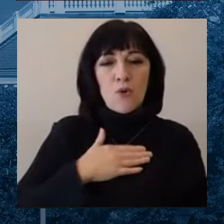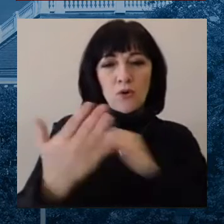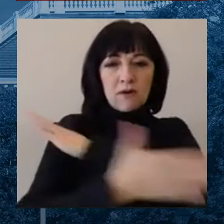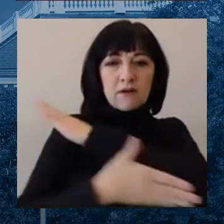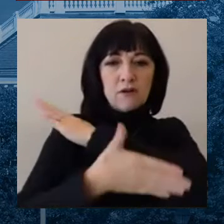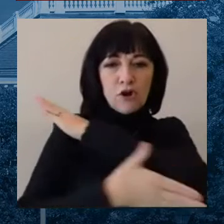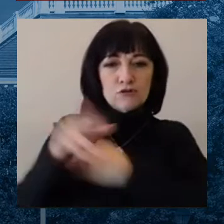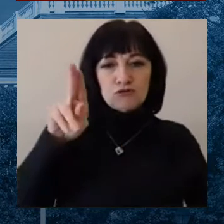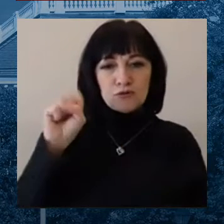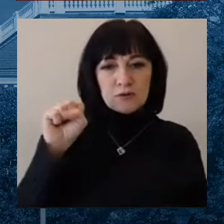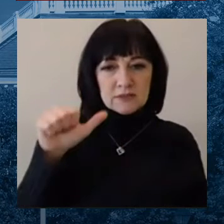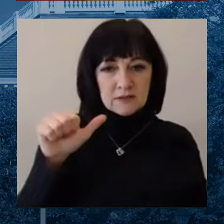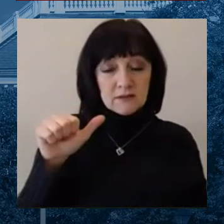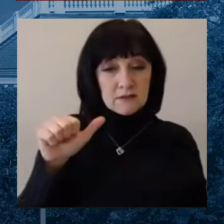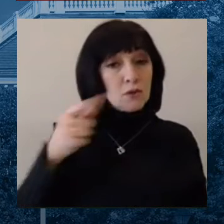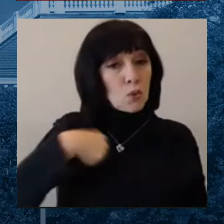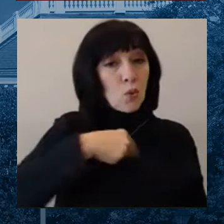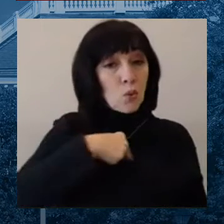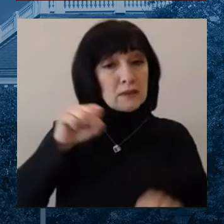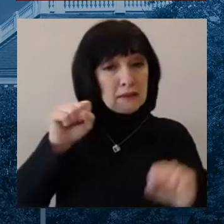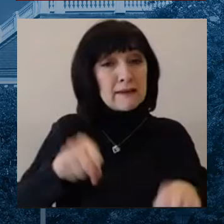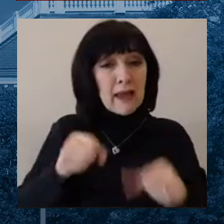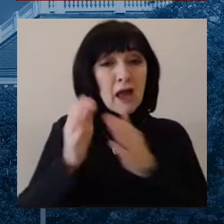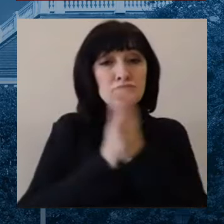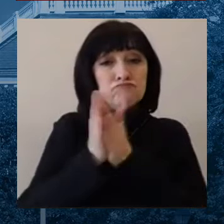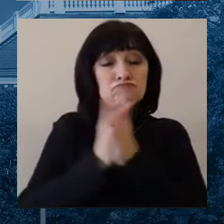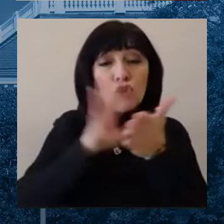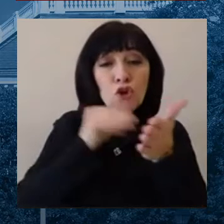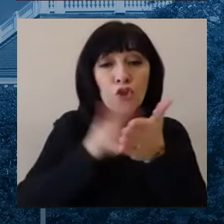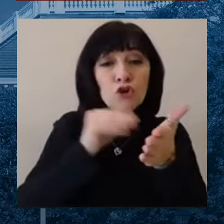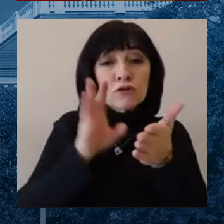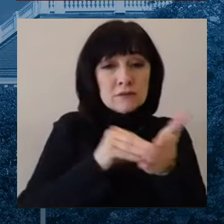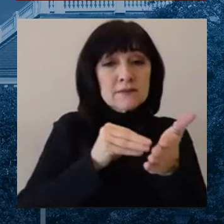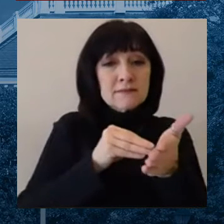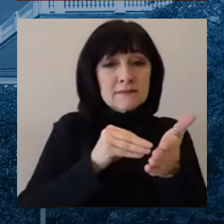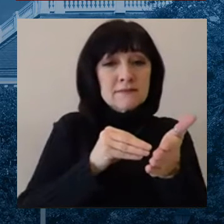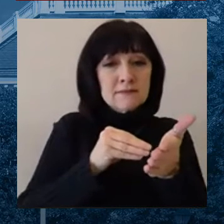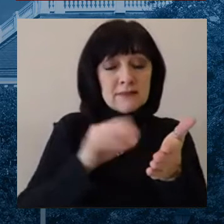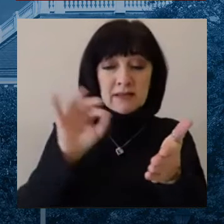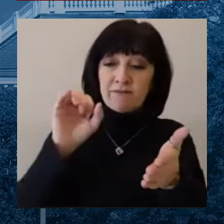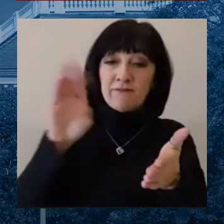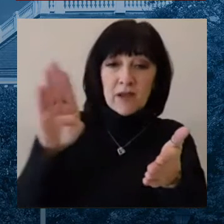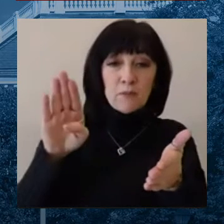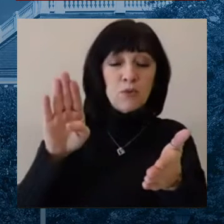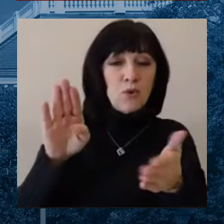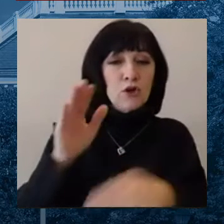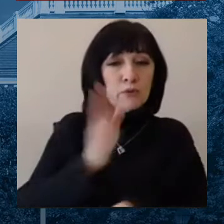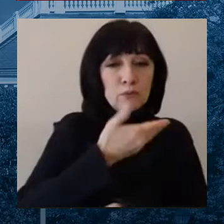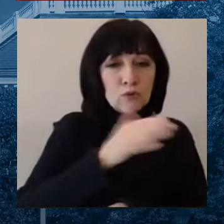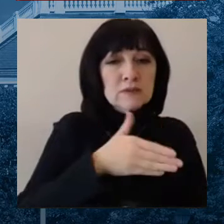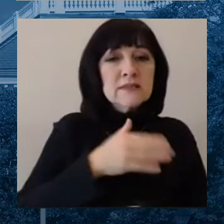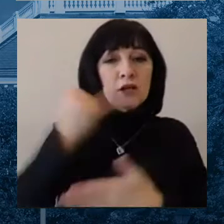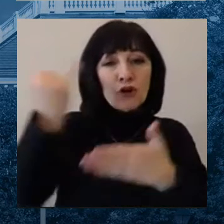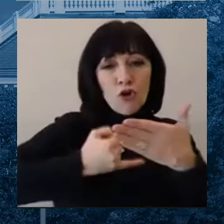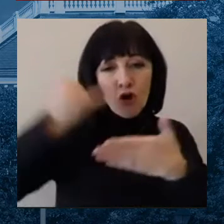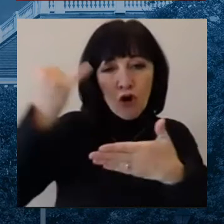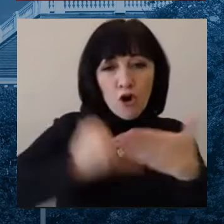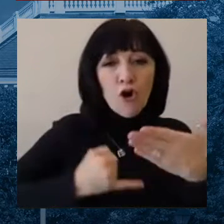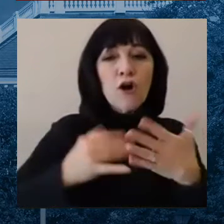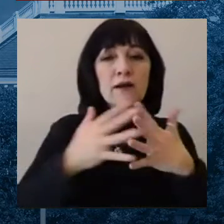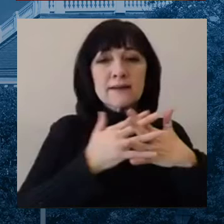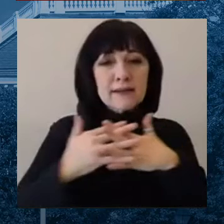February, to learn about all that is Black in America, the music, art, literature, food,